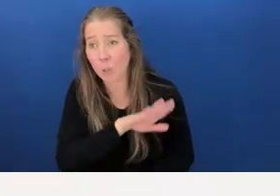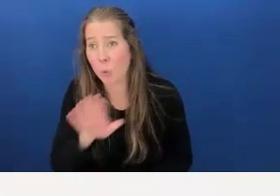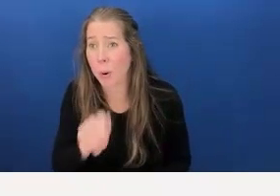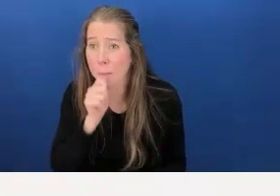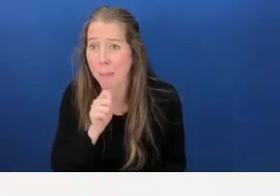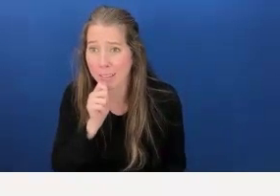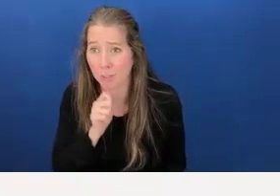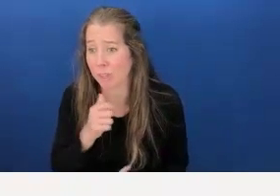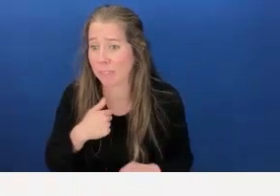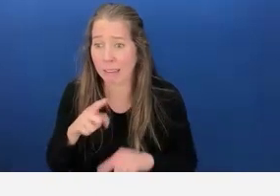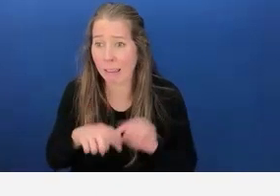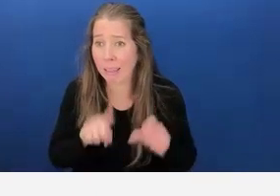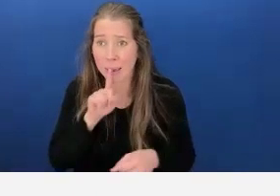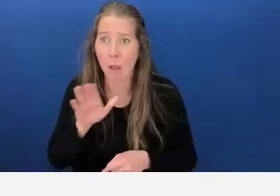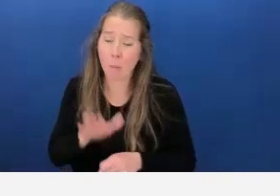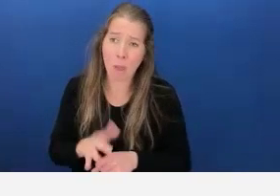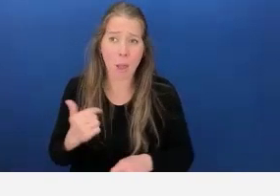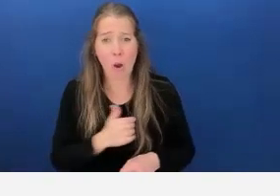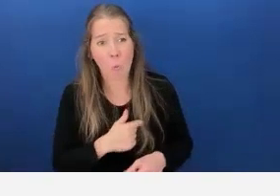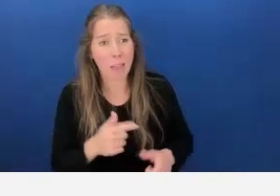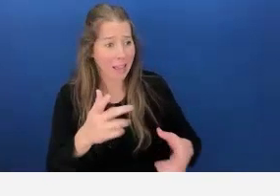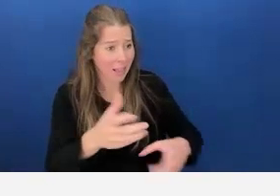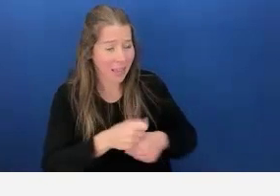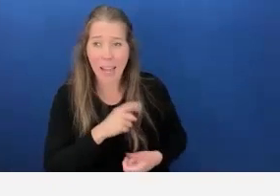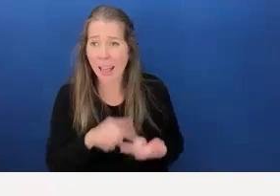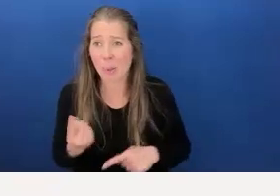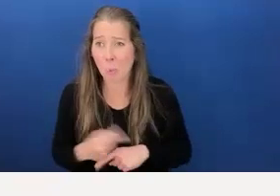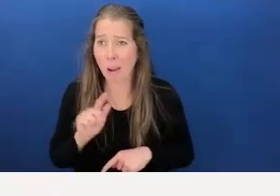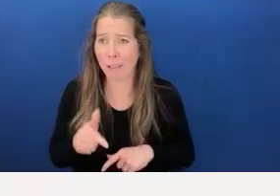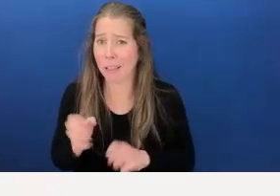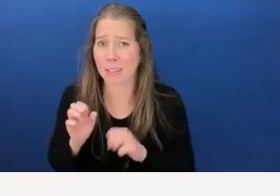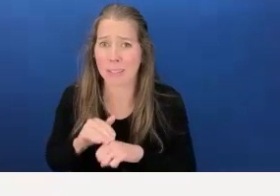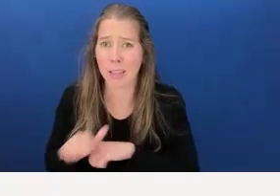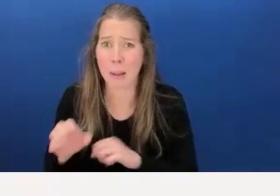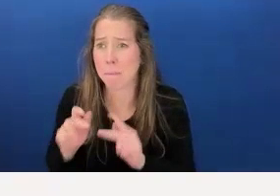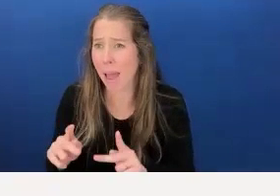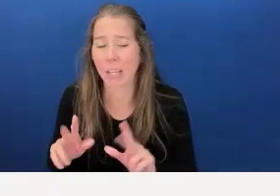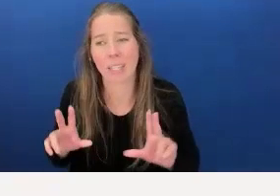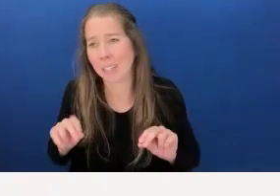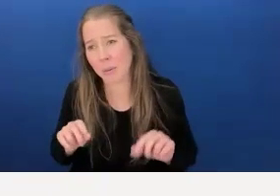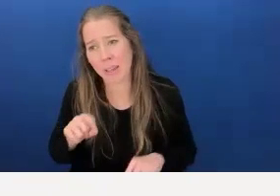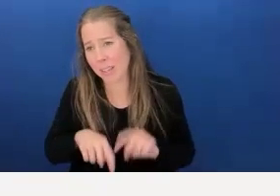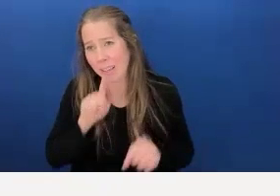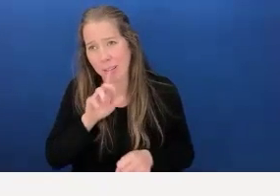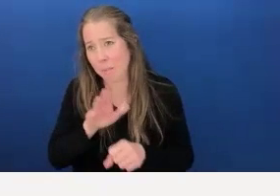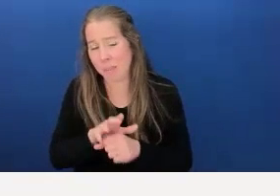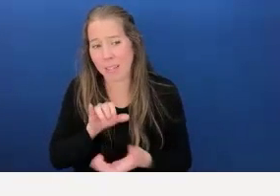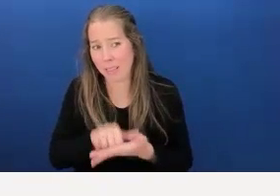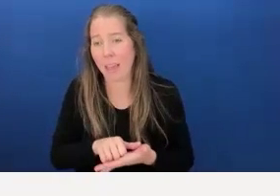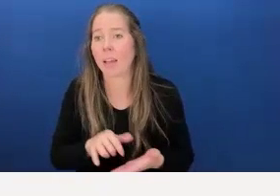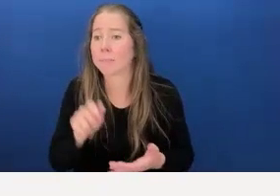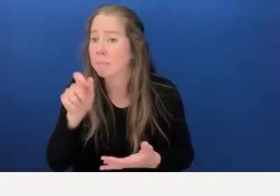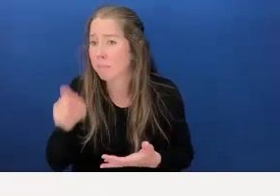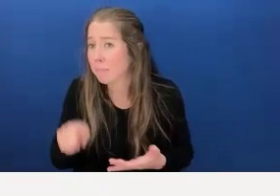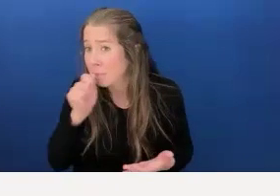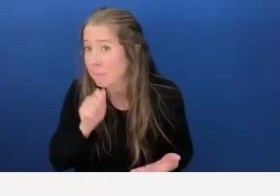commit that we're going to be able to turn these around real quick. In fact, I'm trying to figure out a way, and I've talked to other people to get their ideas, a